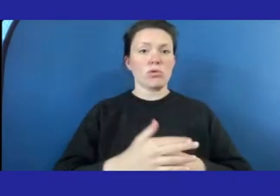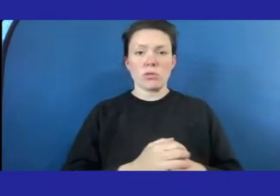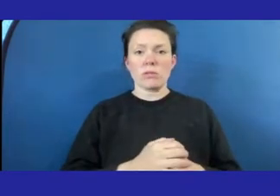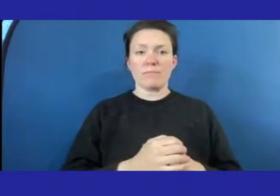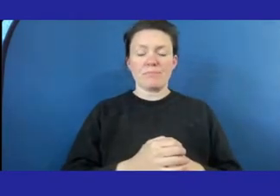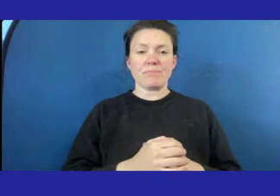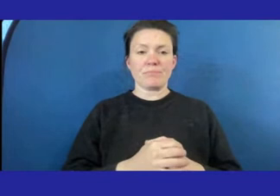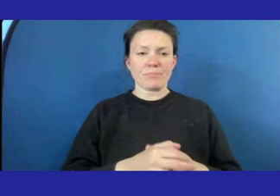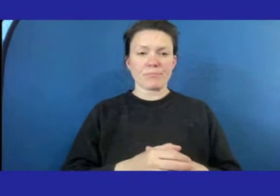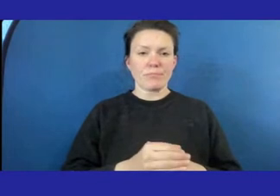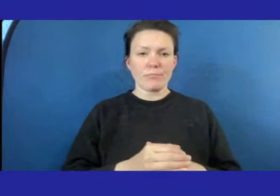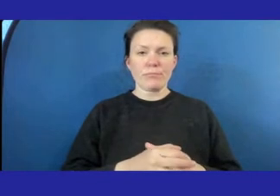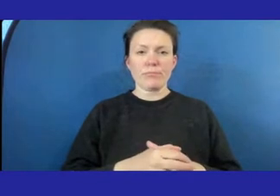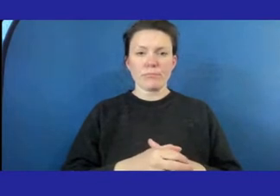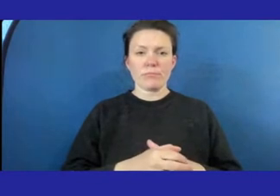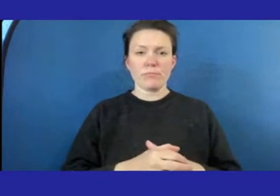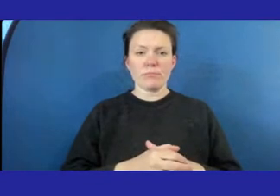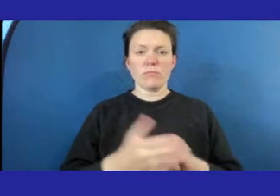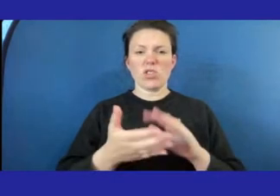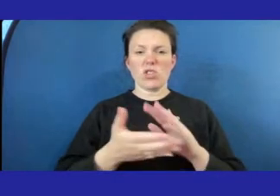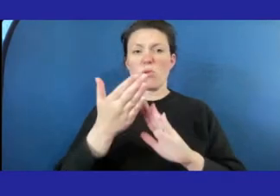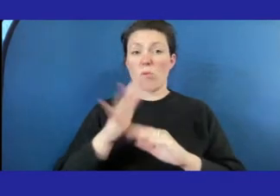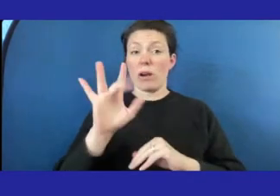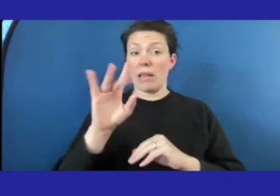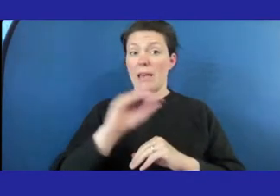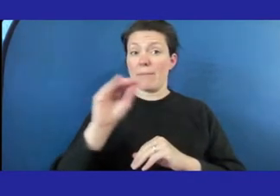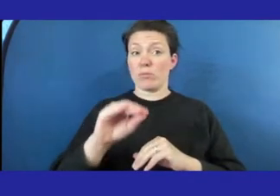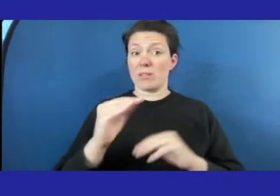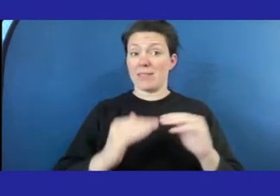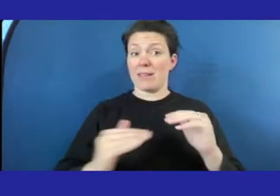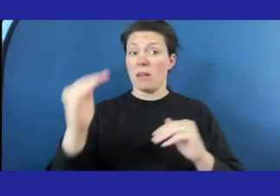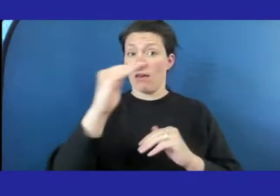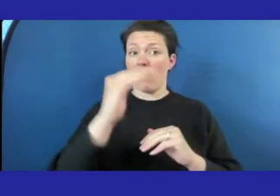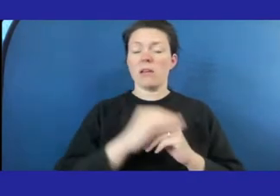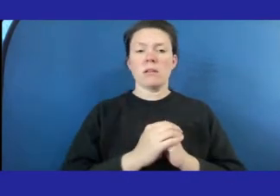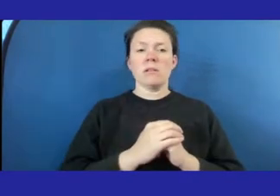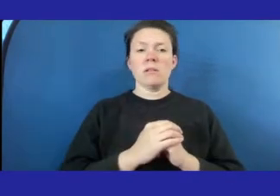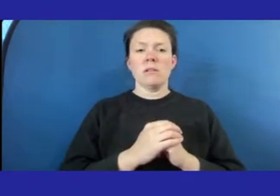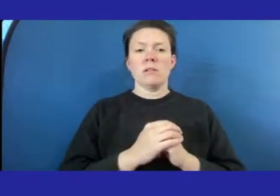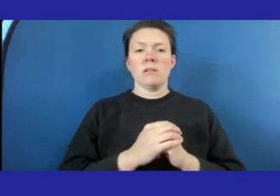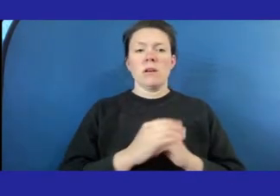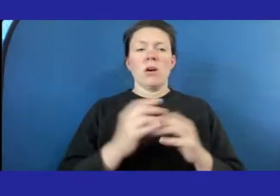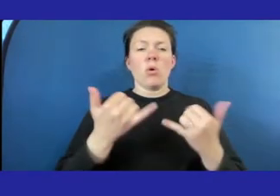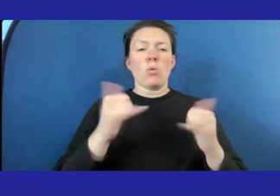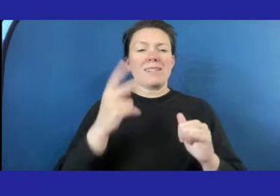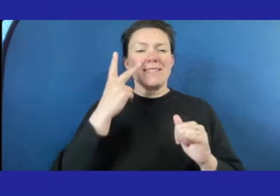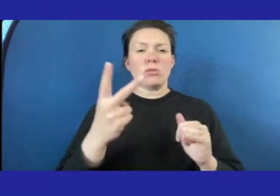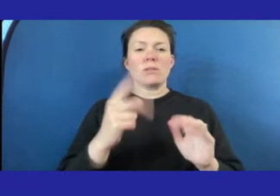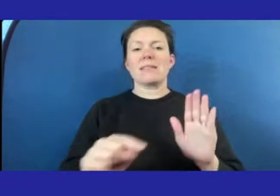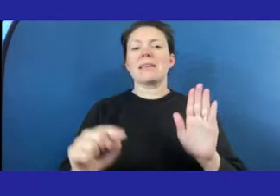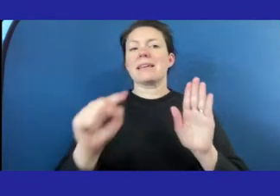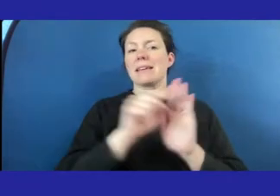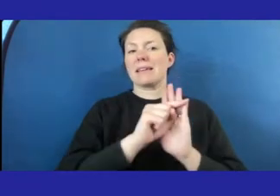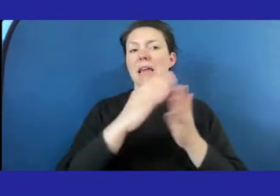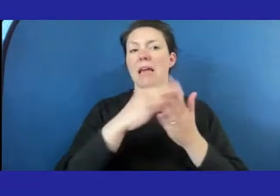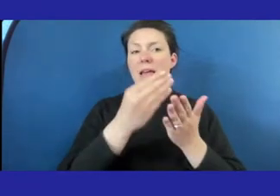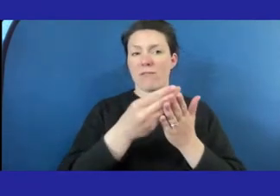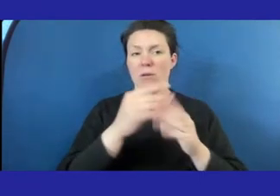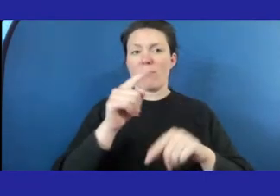and outpatient is running 8% ahead. We still are seeing a negative budget